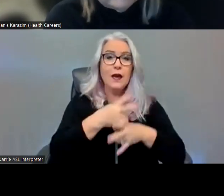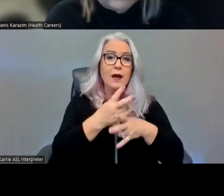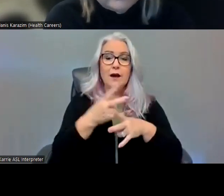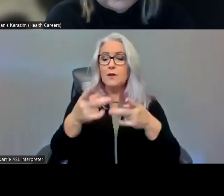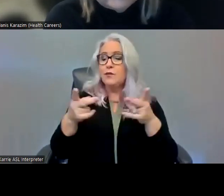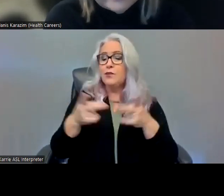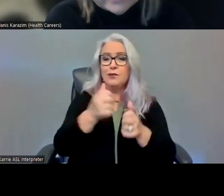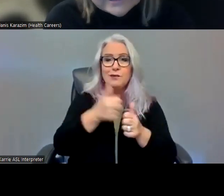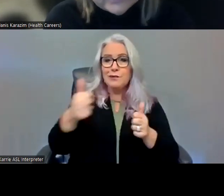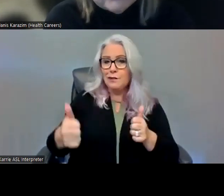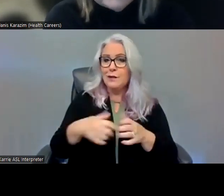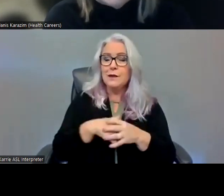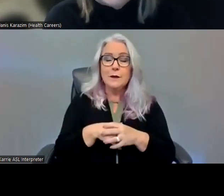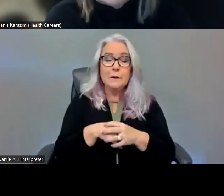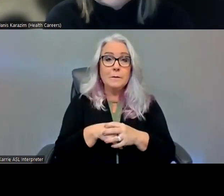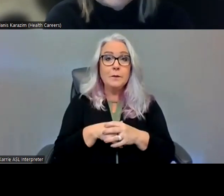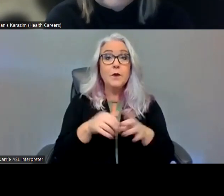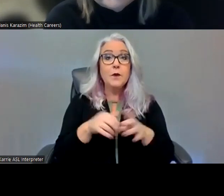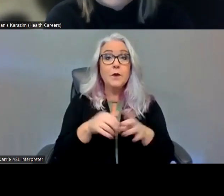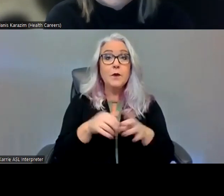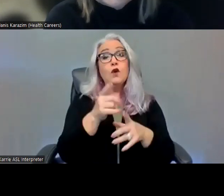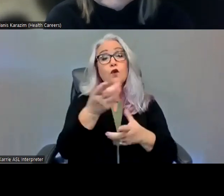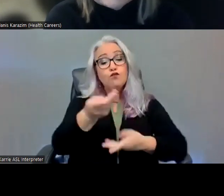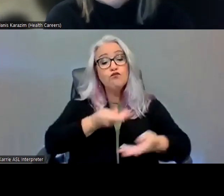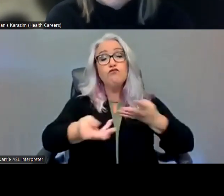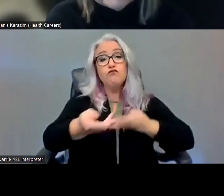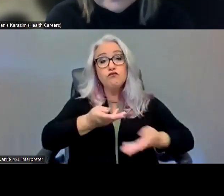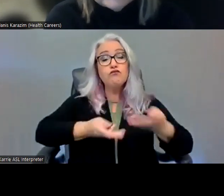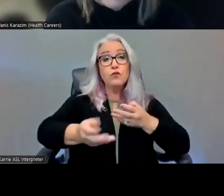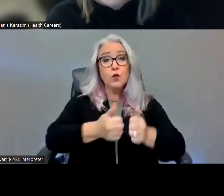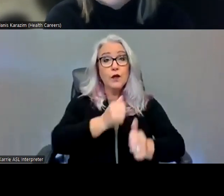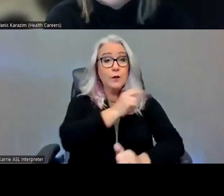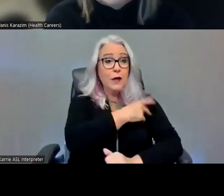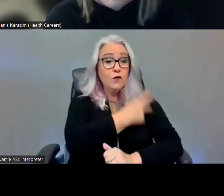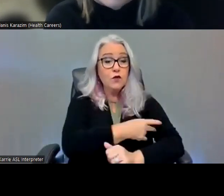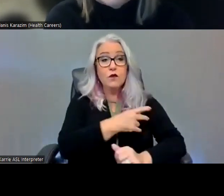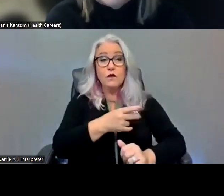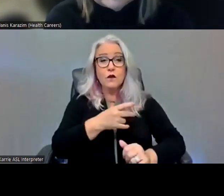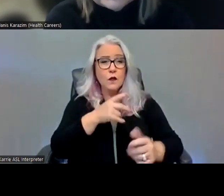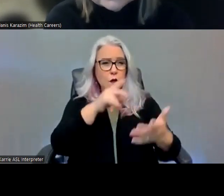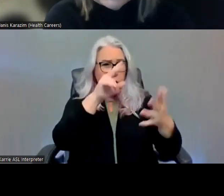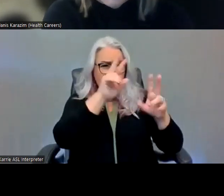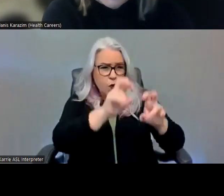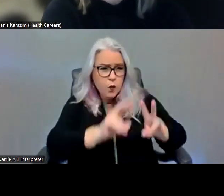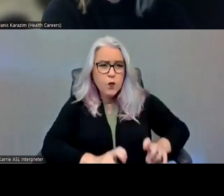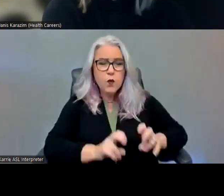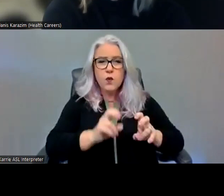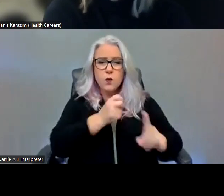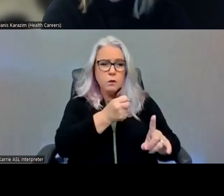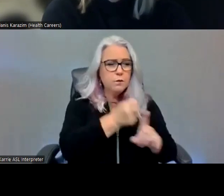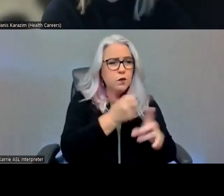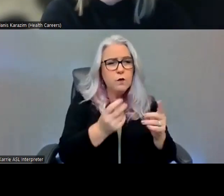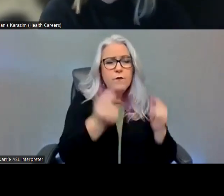are interacting with patients, the ability to assess and respond quickly in emergent and urgent